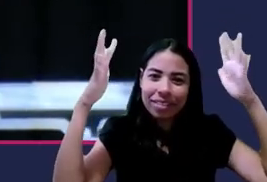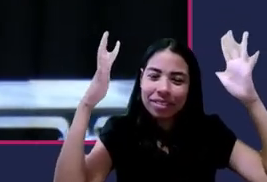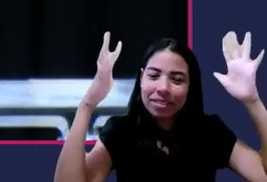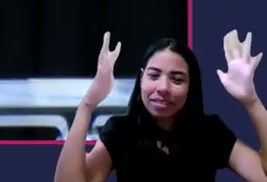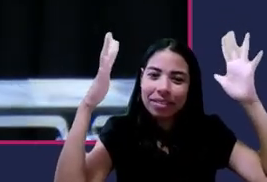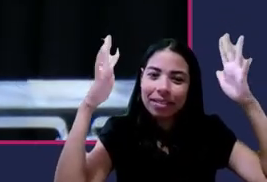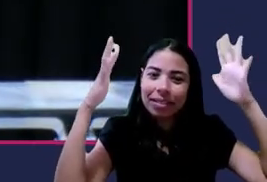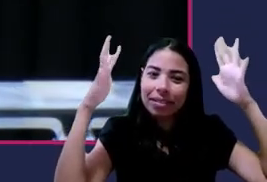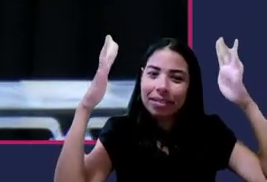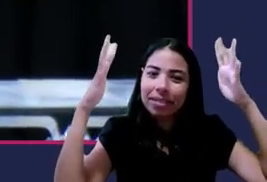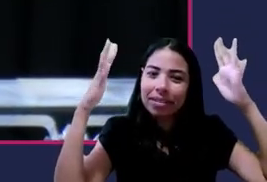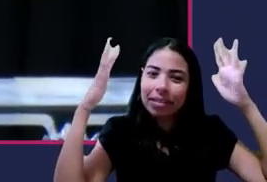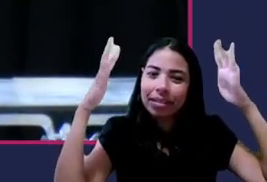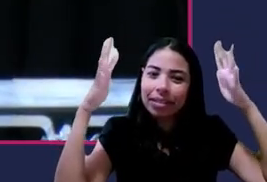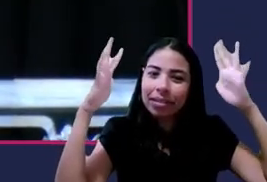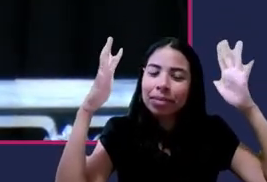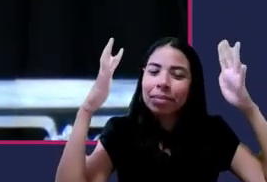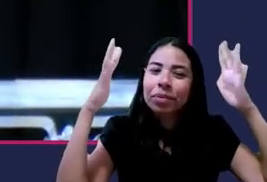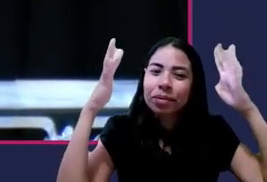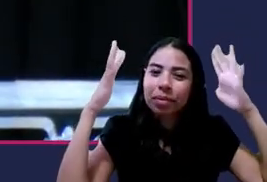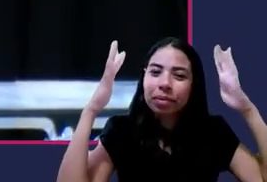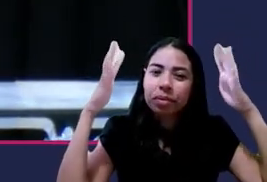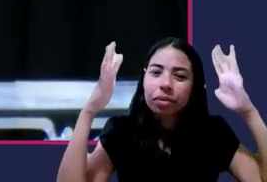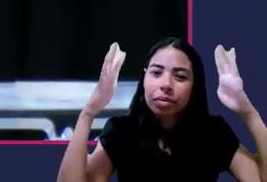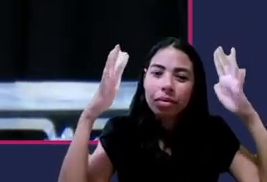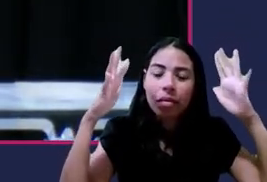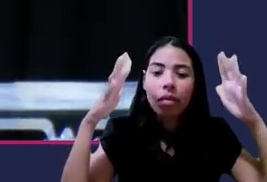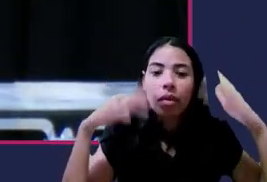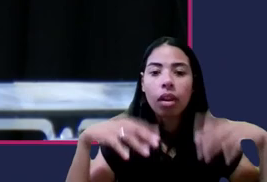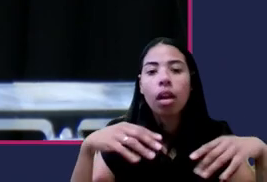the Brazilian streaming channel.